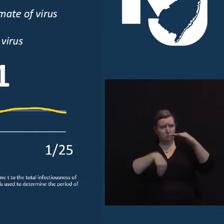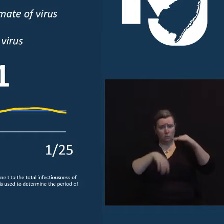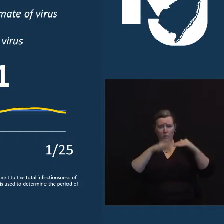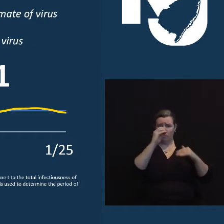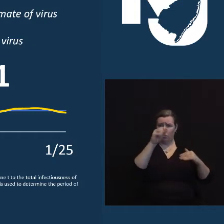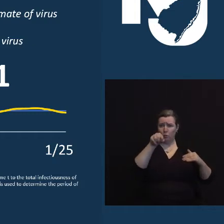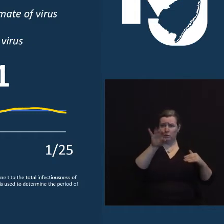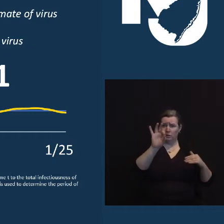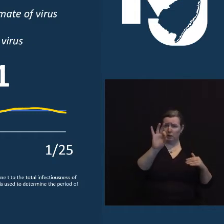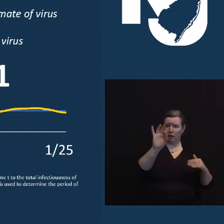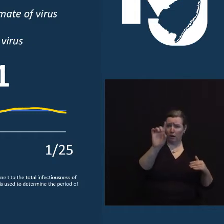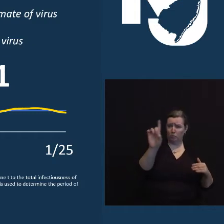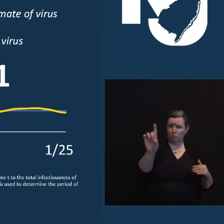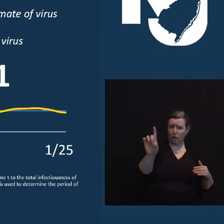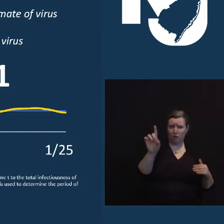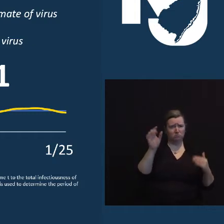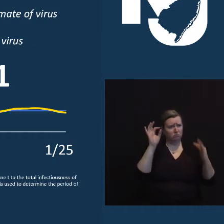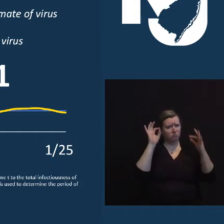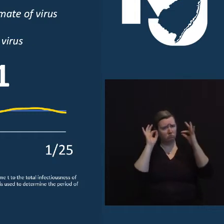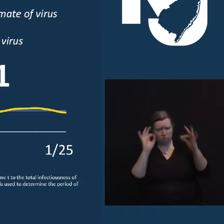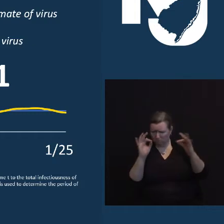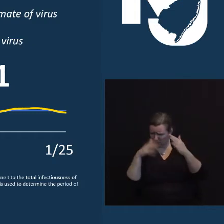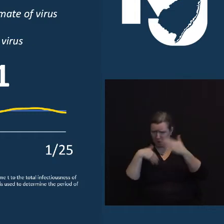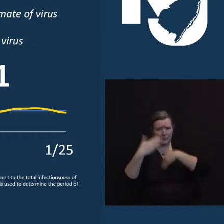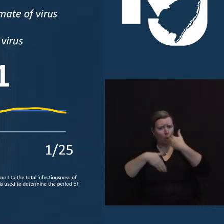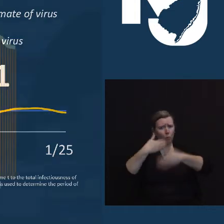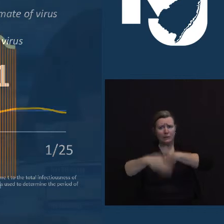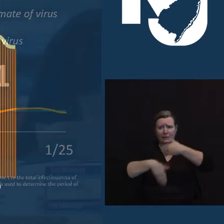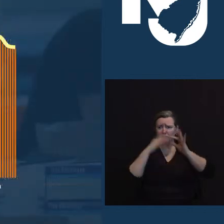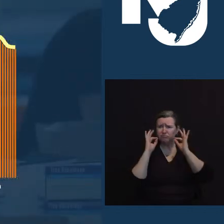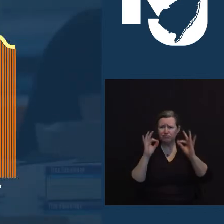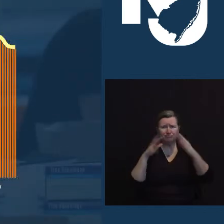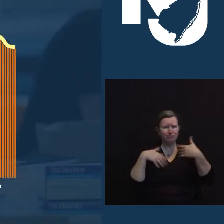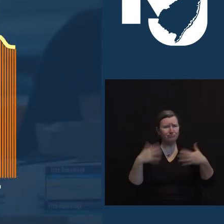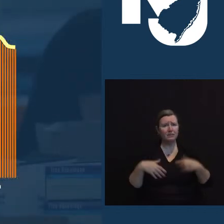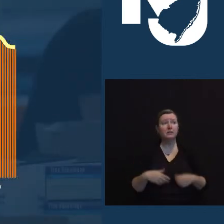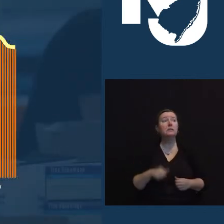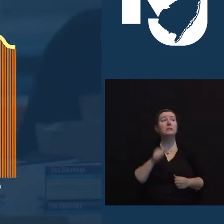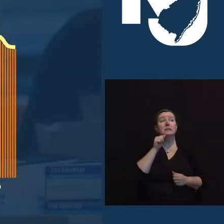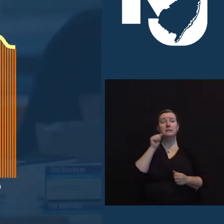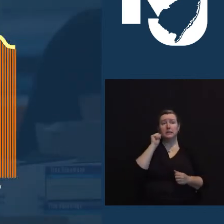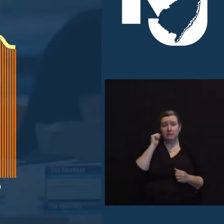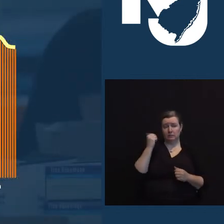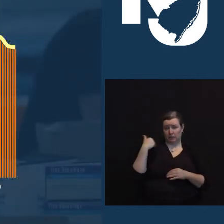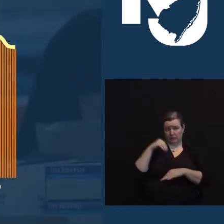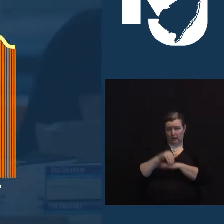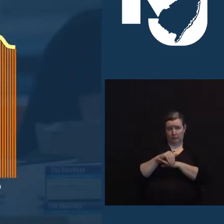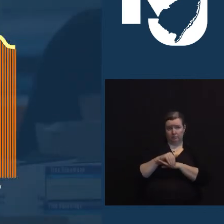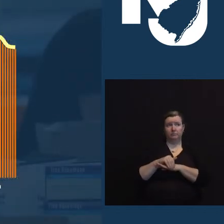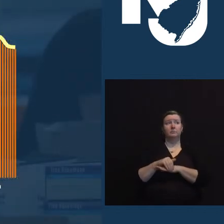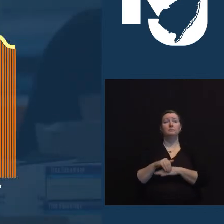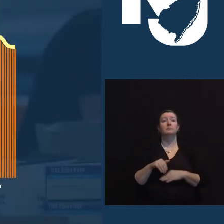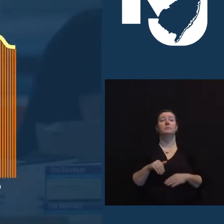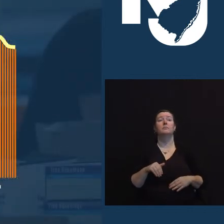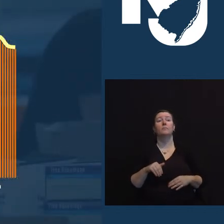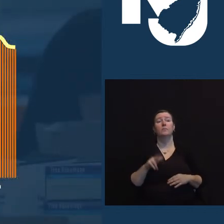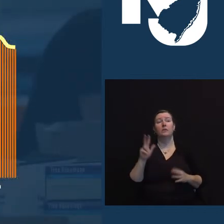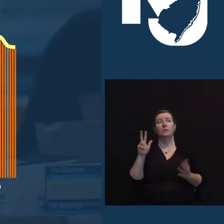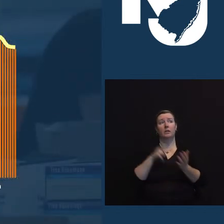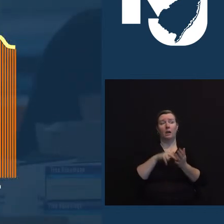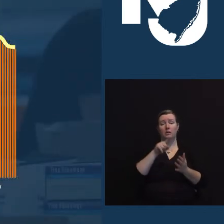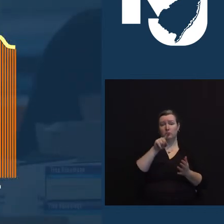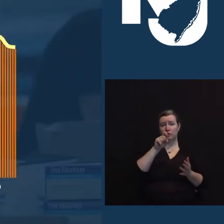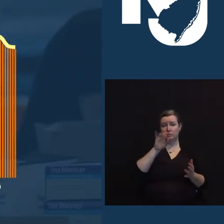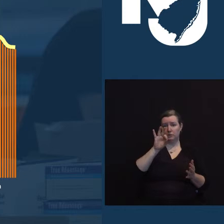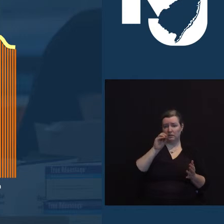it going down. As of 10 p.m. last night, our hospitals were treating 3,190 patients for